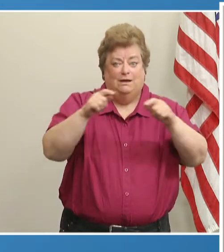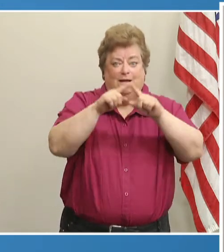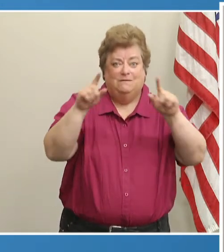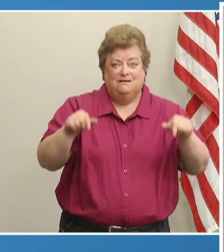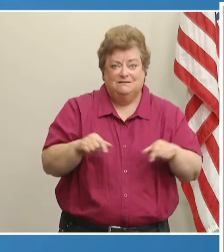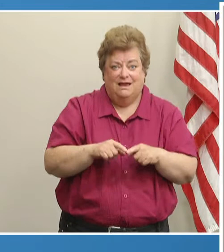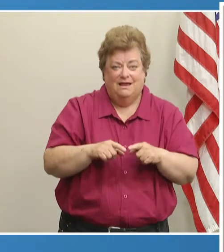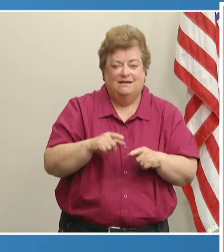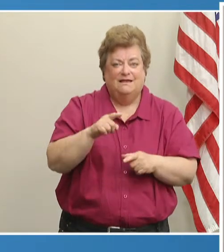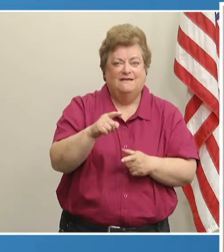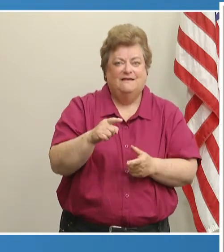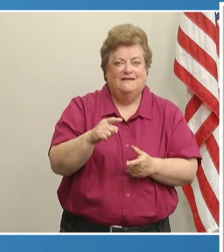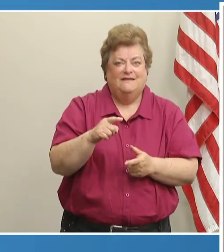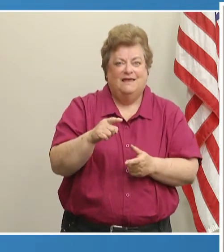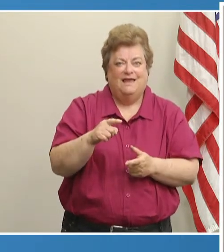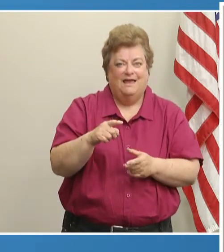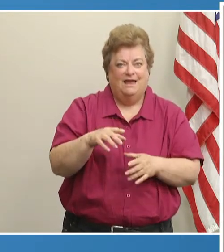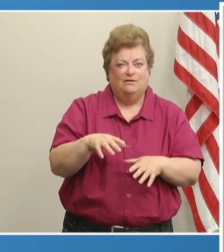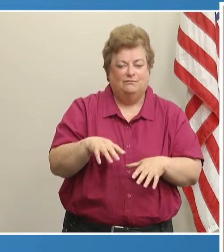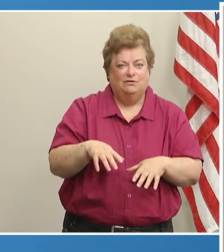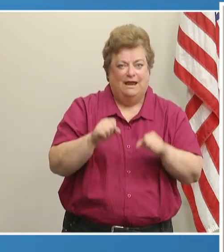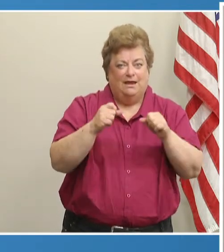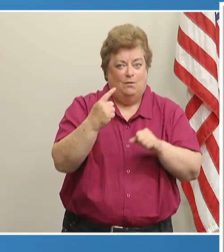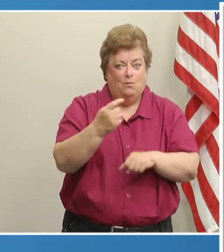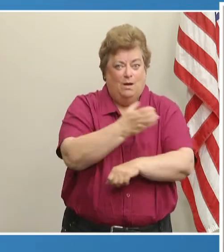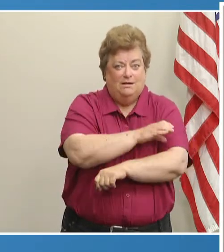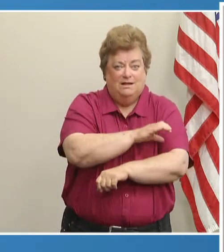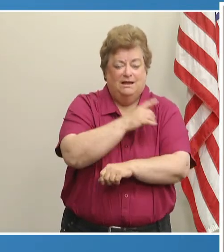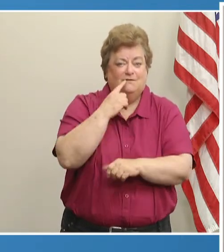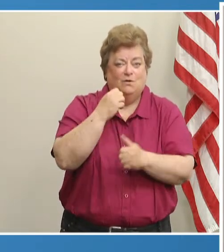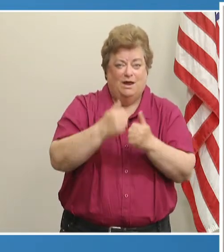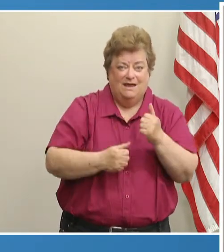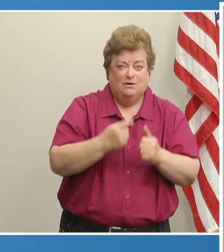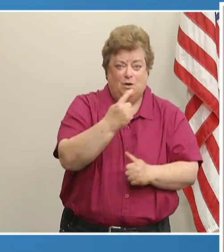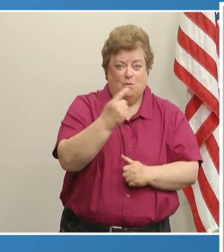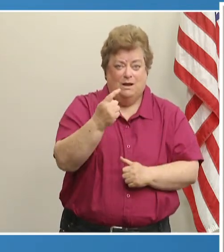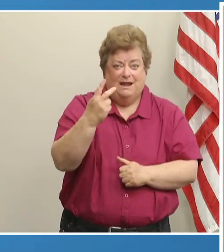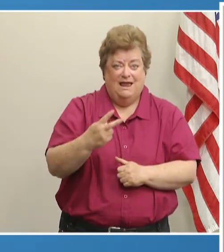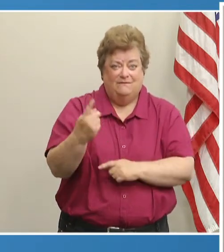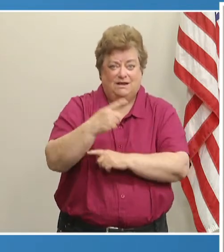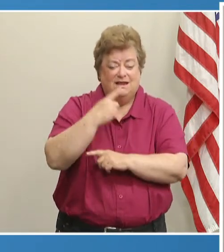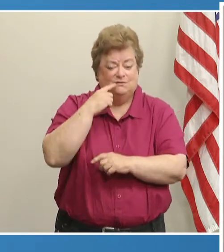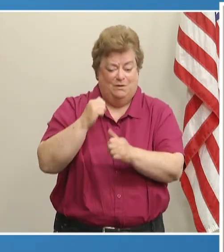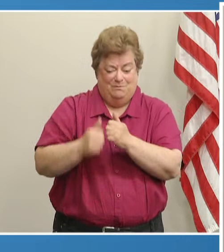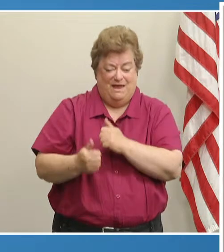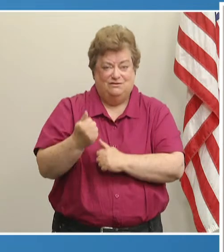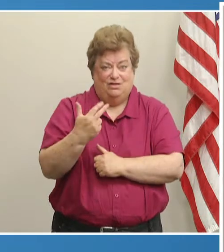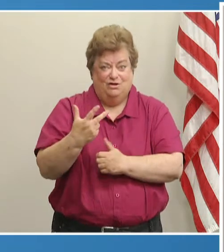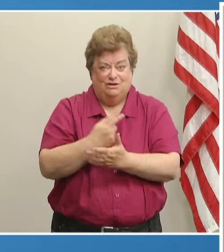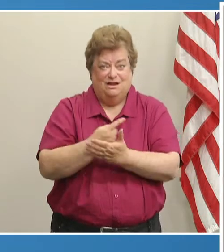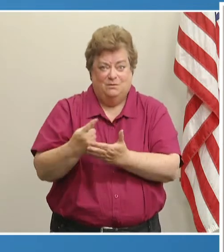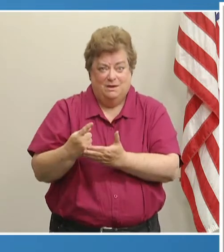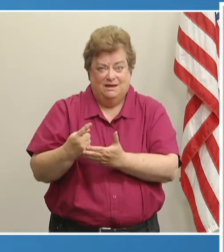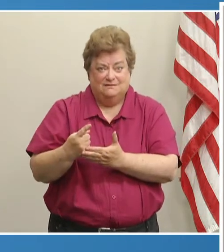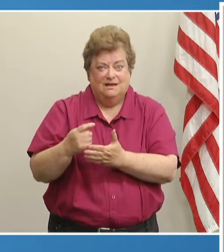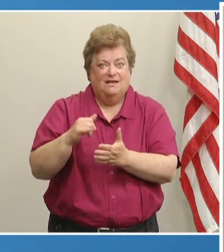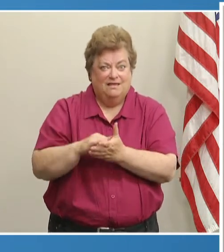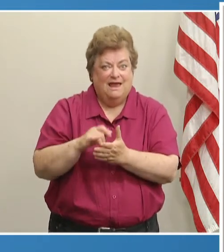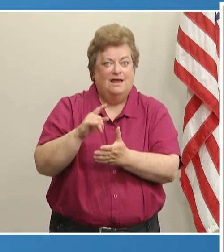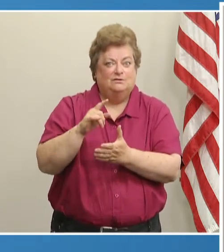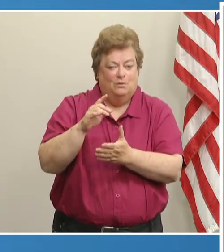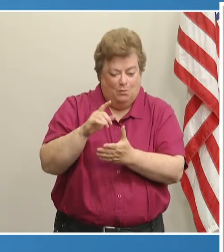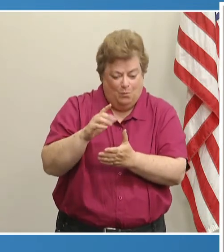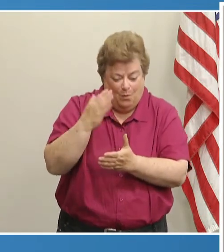on average one clinic every 1.5 days for the past 13 weeks. That's what winning looks like right now in